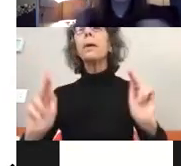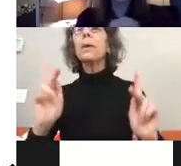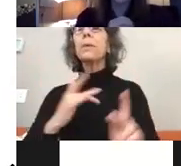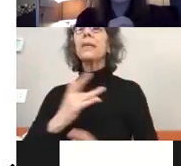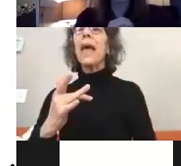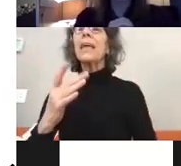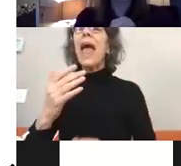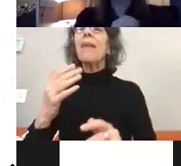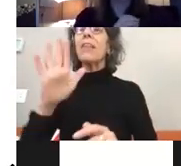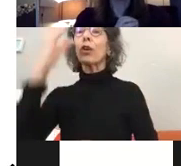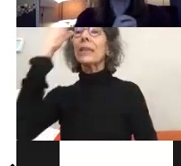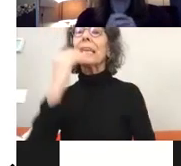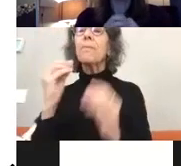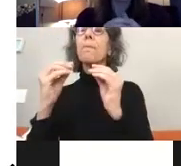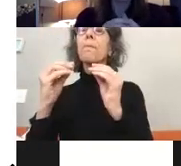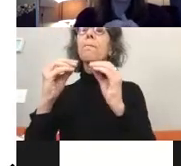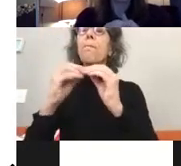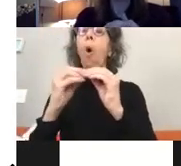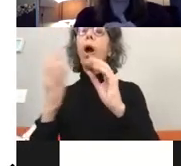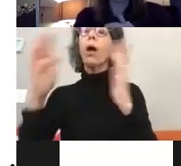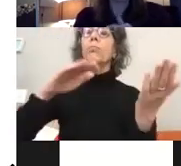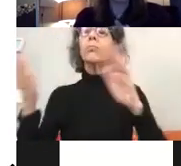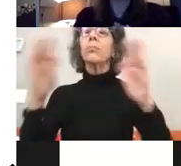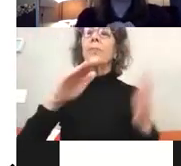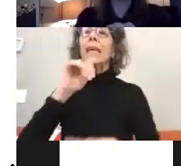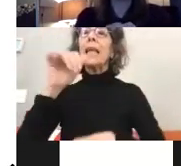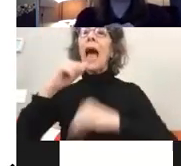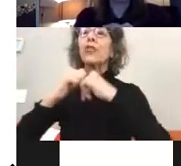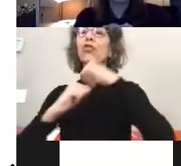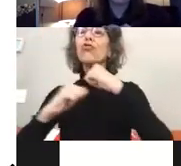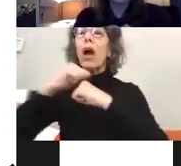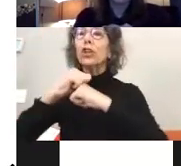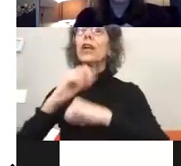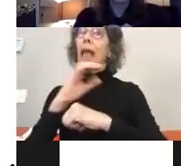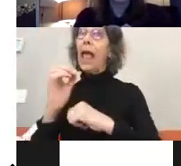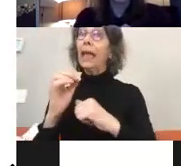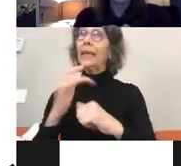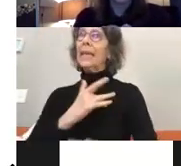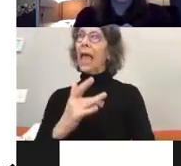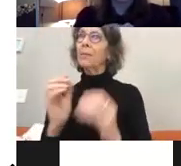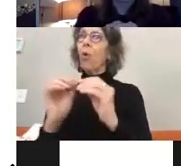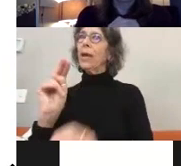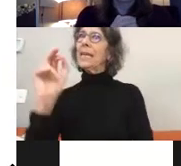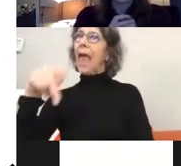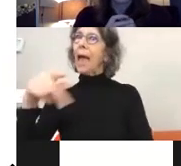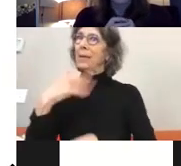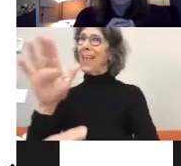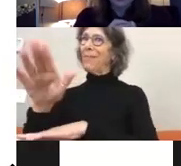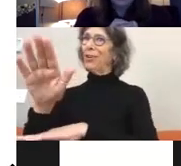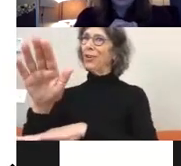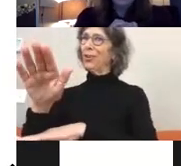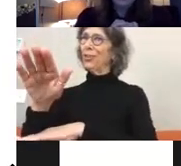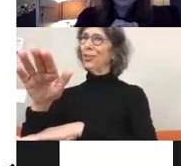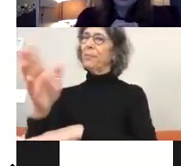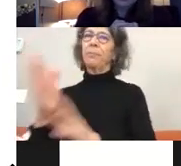unstructured sleep, and many of them start napping in the afternoon. So Dina, I know we're gonna get questions from people and they're